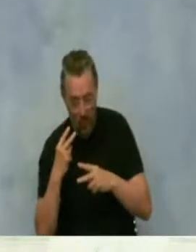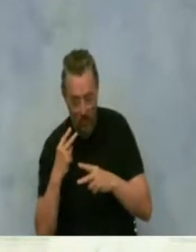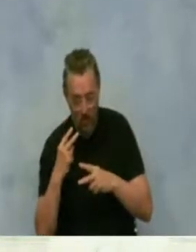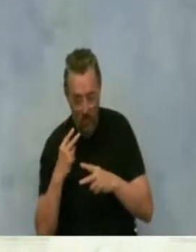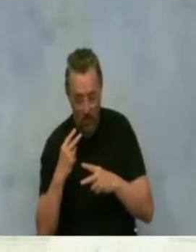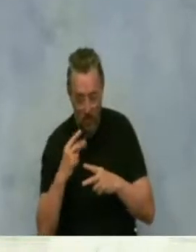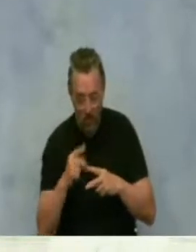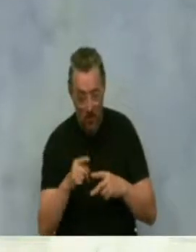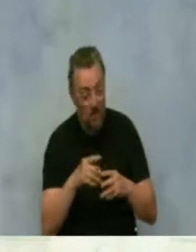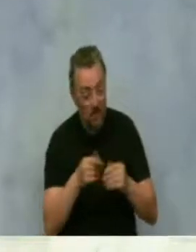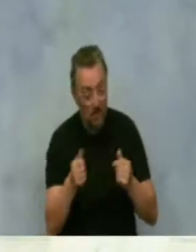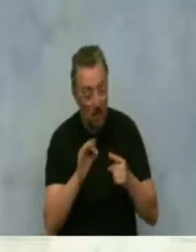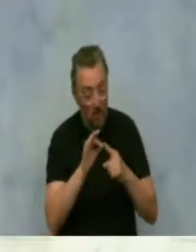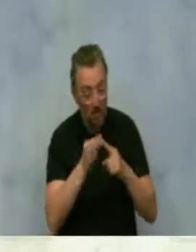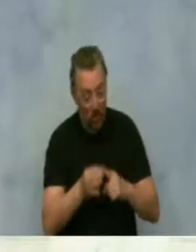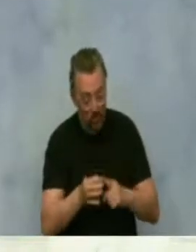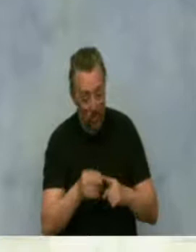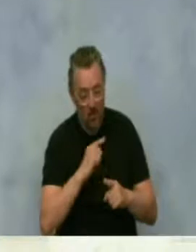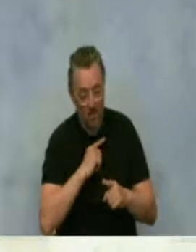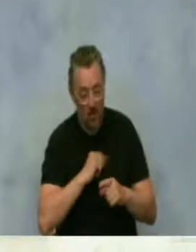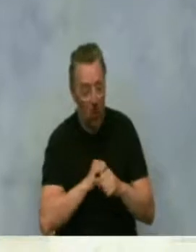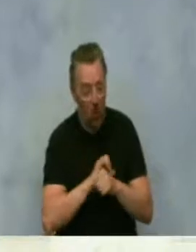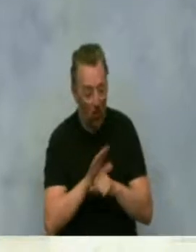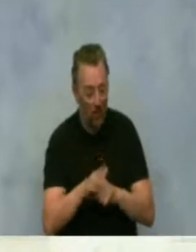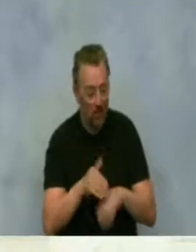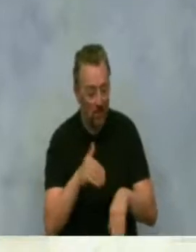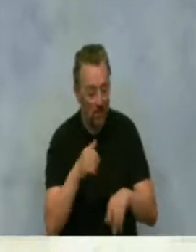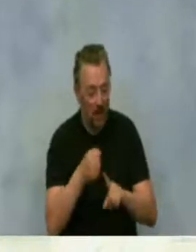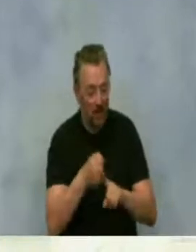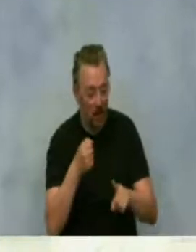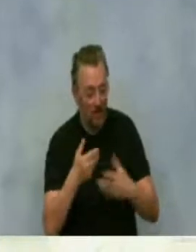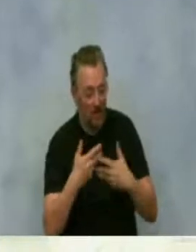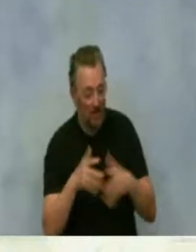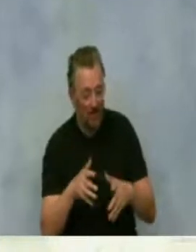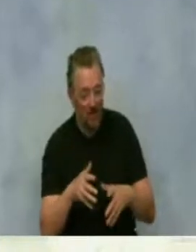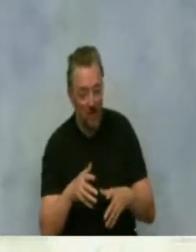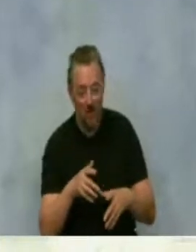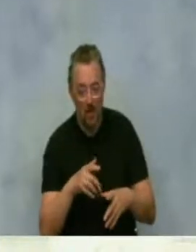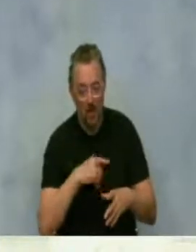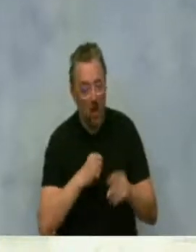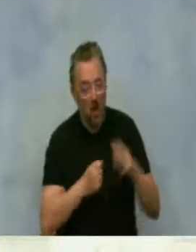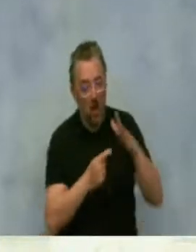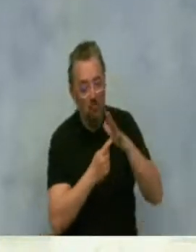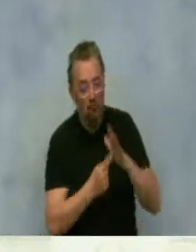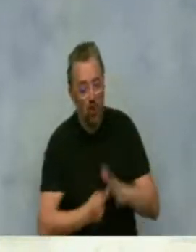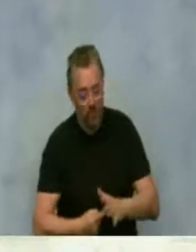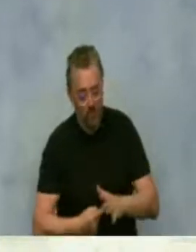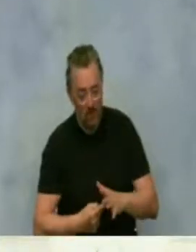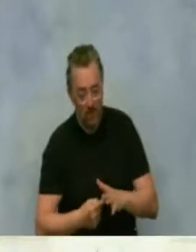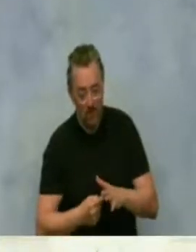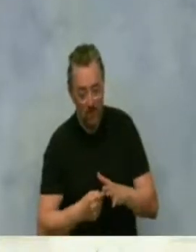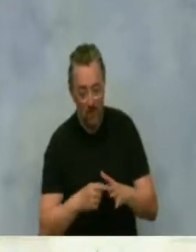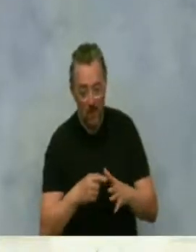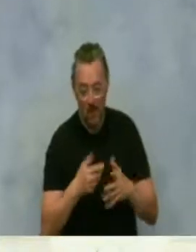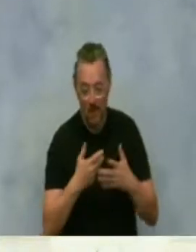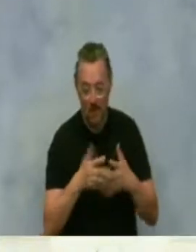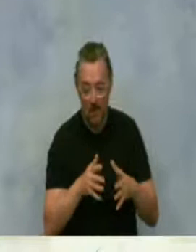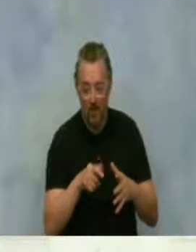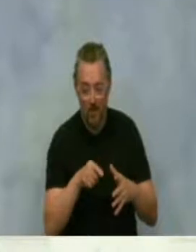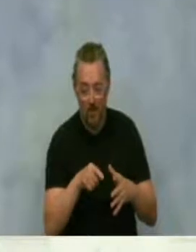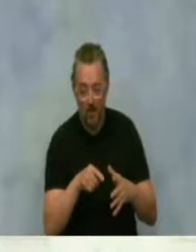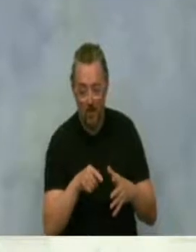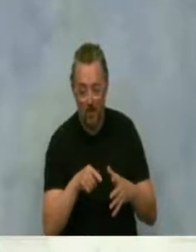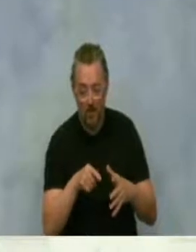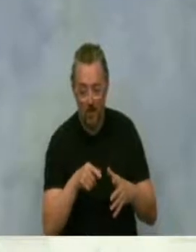some of these points out, that the impact of COVID has been such that some of the priorities and actions we proposed to progress over the period of the strategy, it's